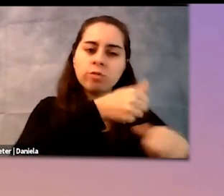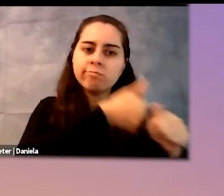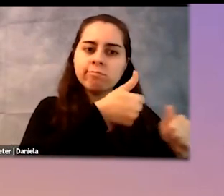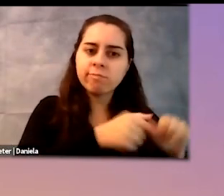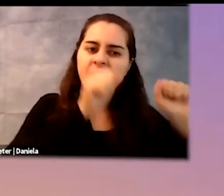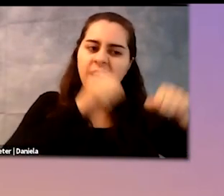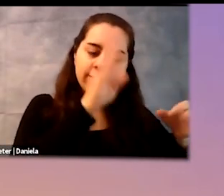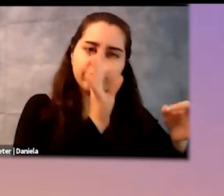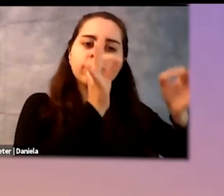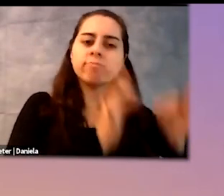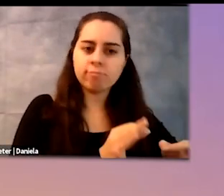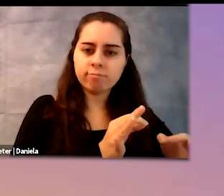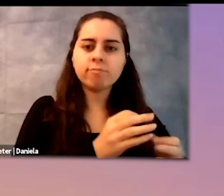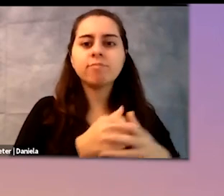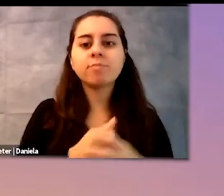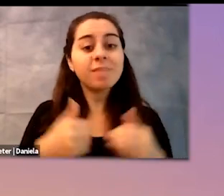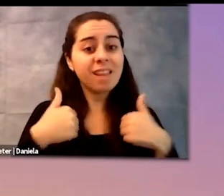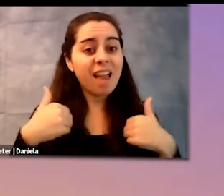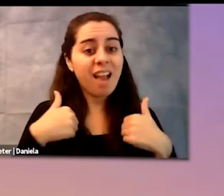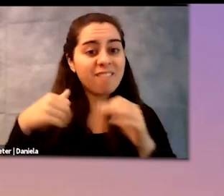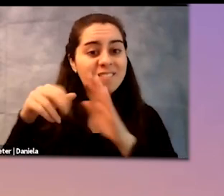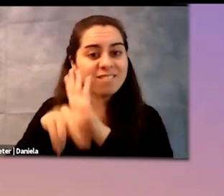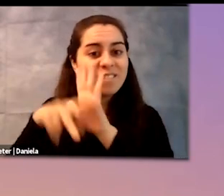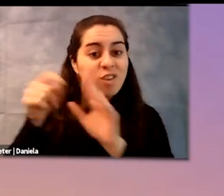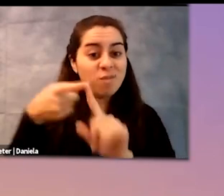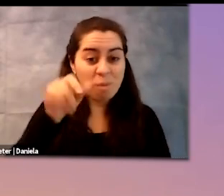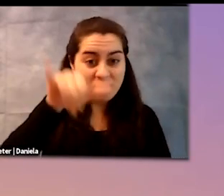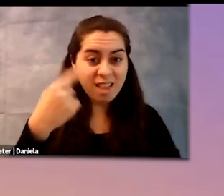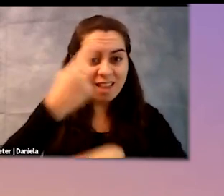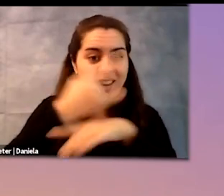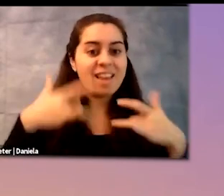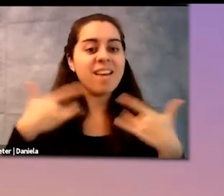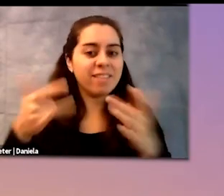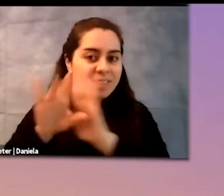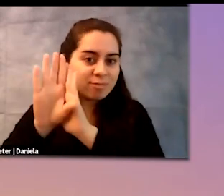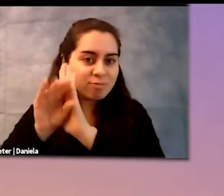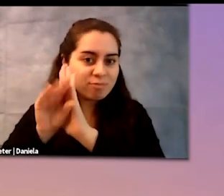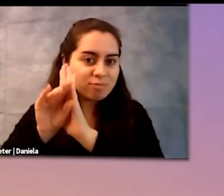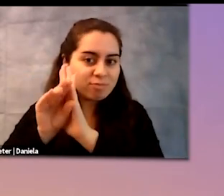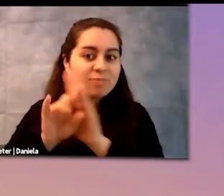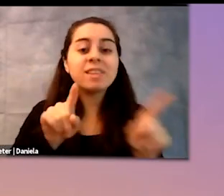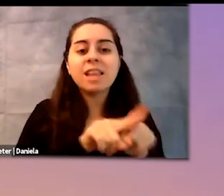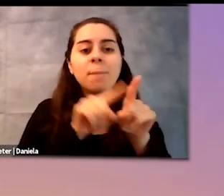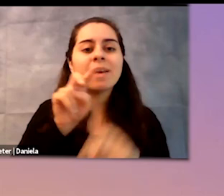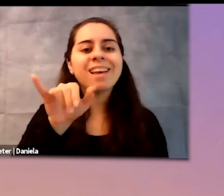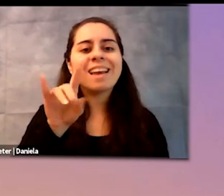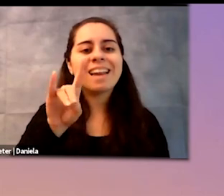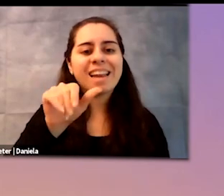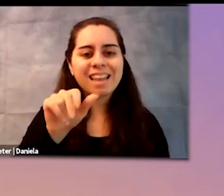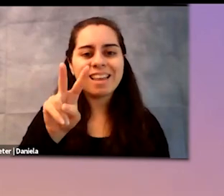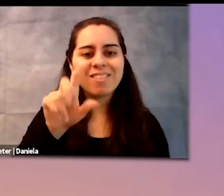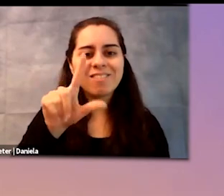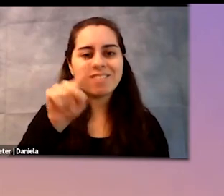we'll get to see live footage from that moment. And we'll also hear from Representative Nidia Velasquez and from